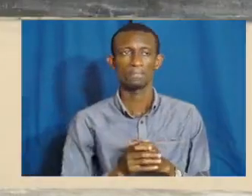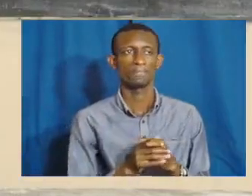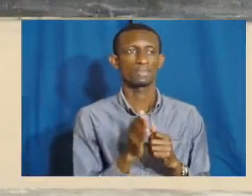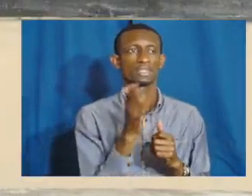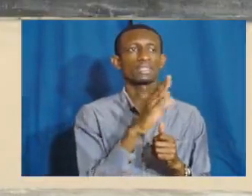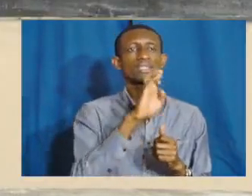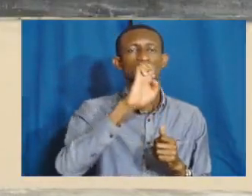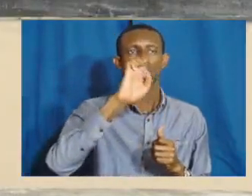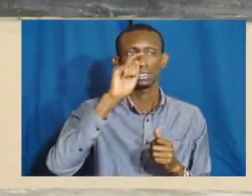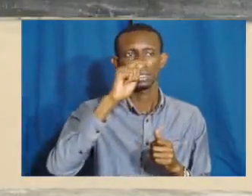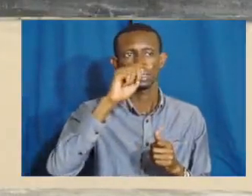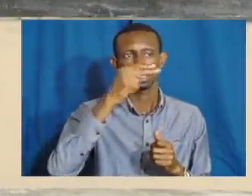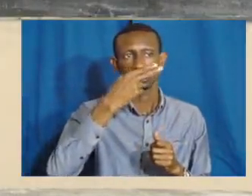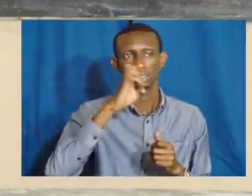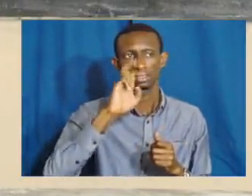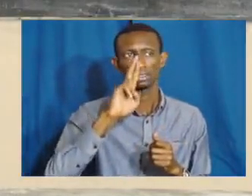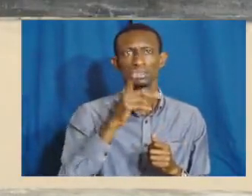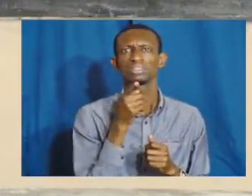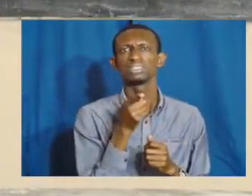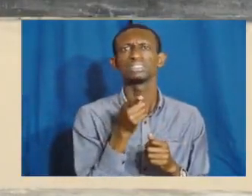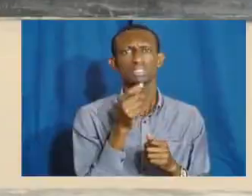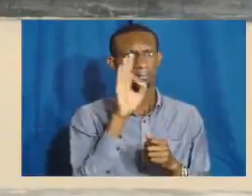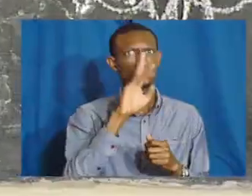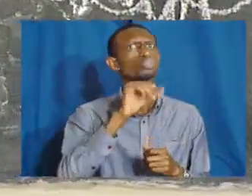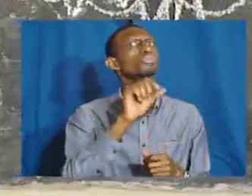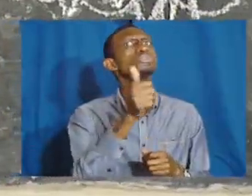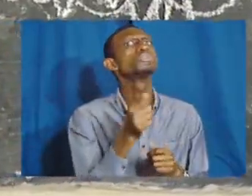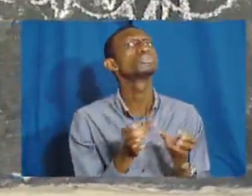then ether. This is another functional